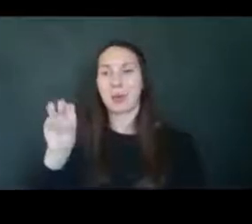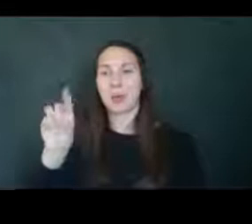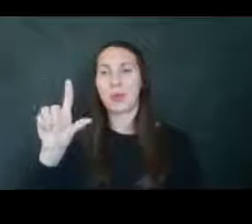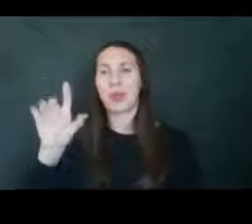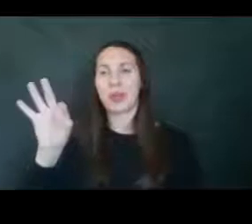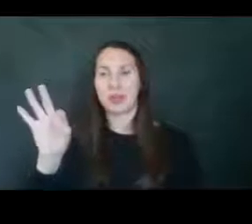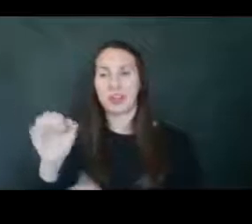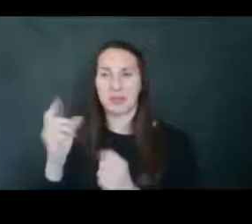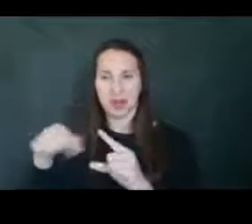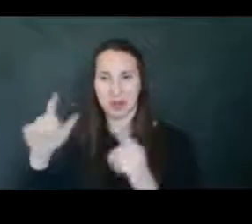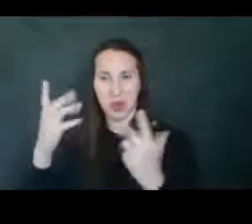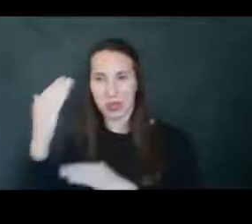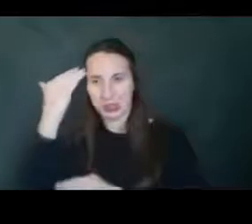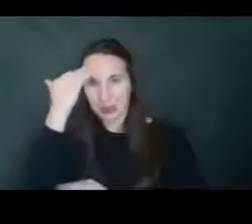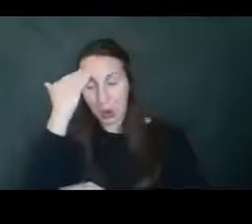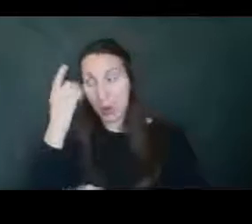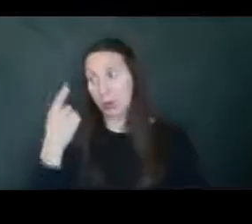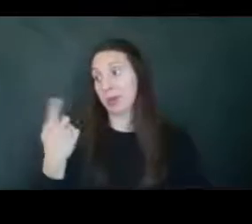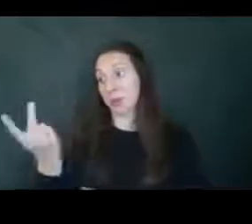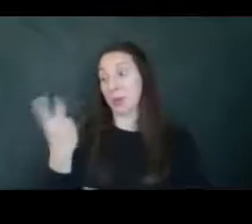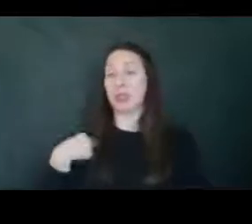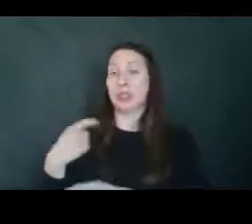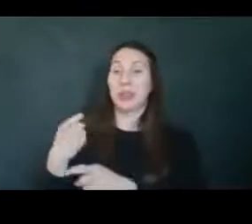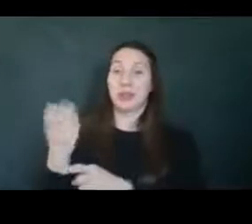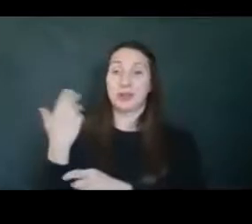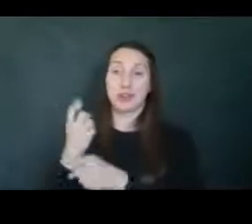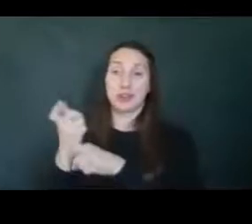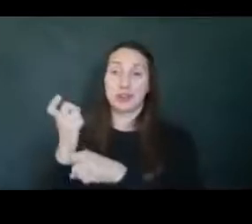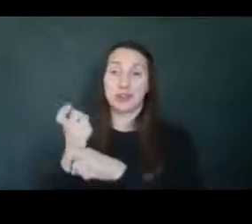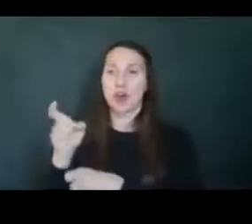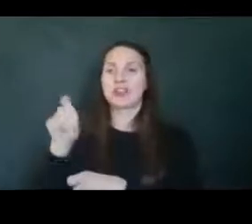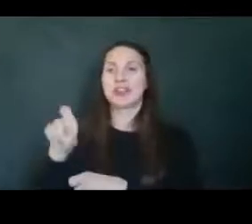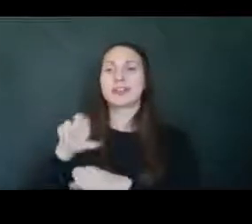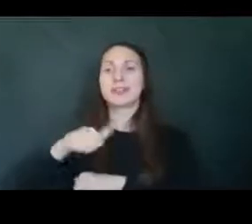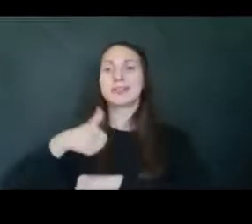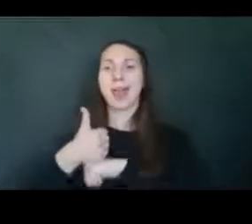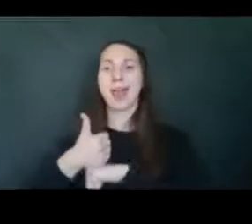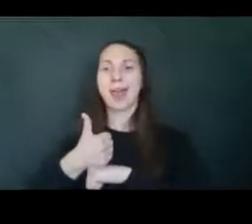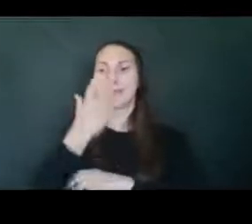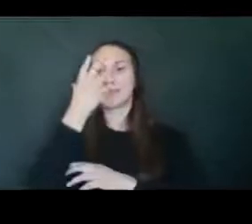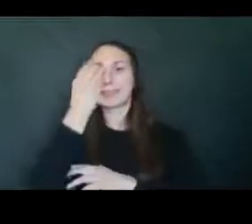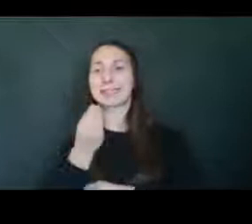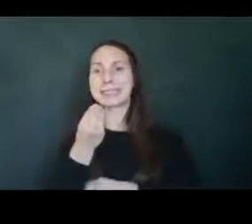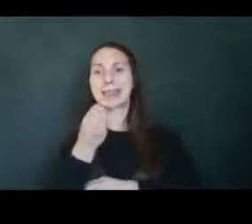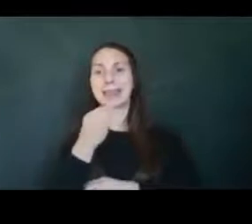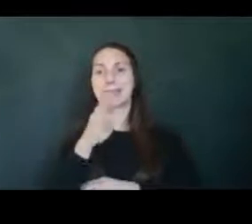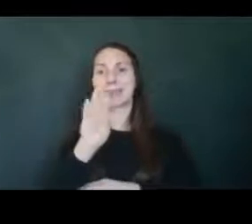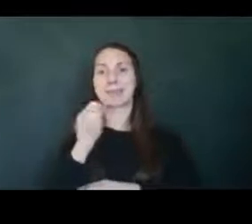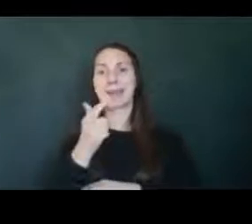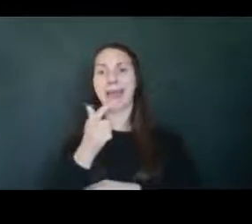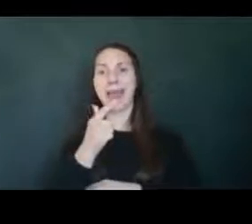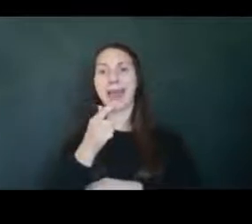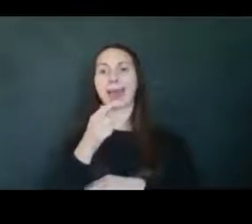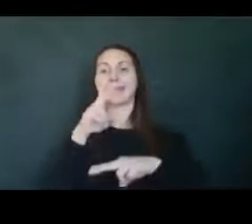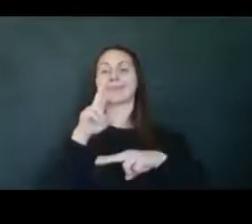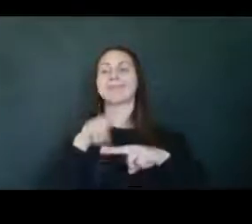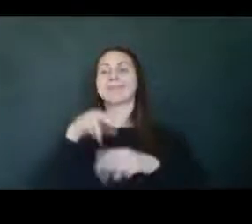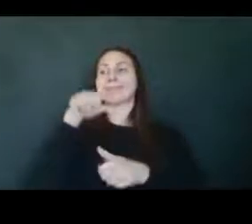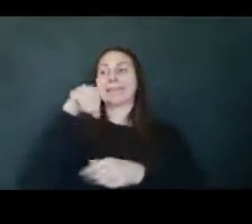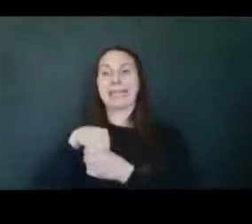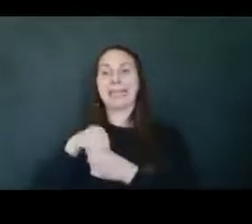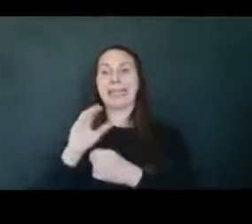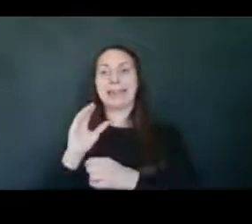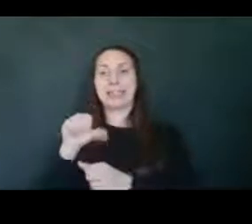that we should just set up sleeping bags in each other's offices because of the incredible amount of time that we spent together. It was very